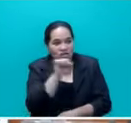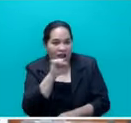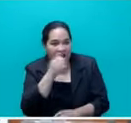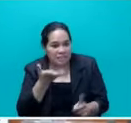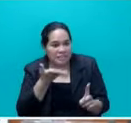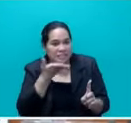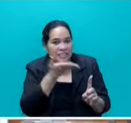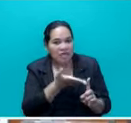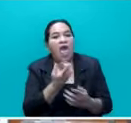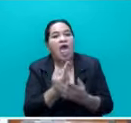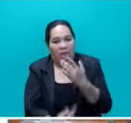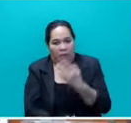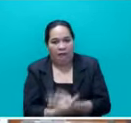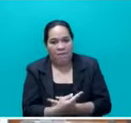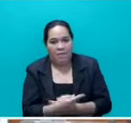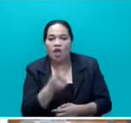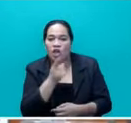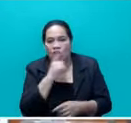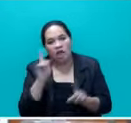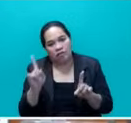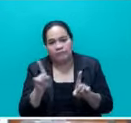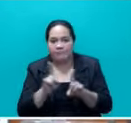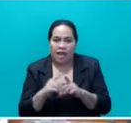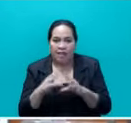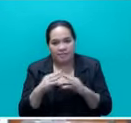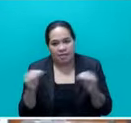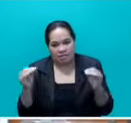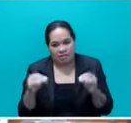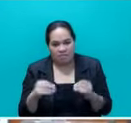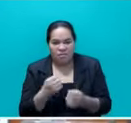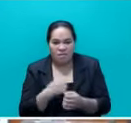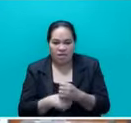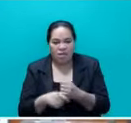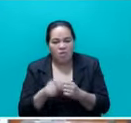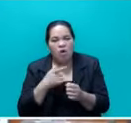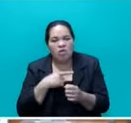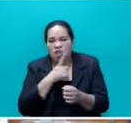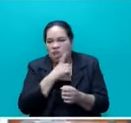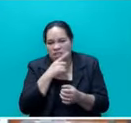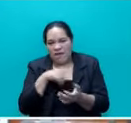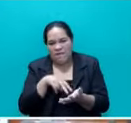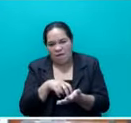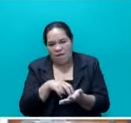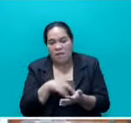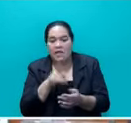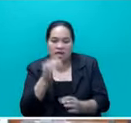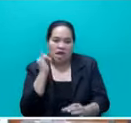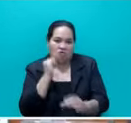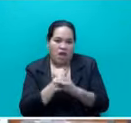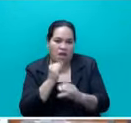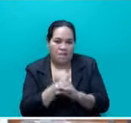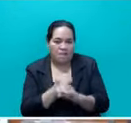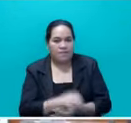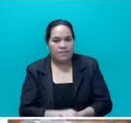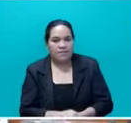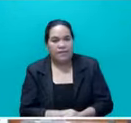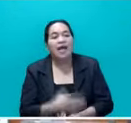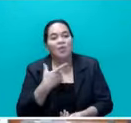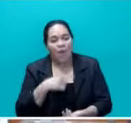happens. So there is an offense too, because these people are vulnerable. So that's why we have these provisions